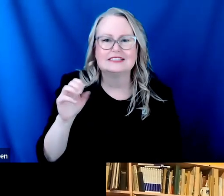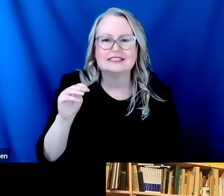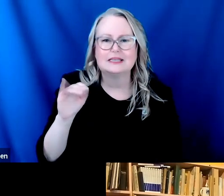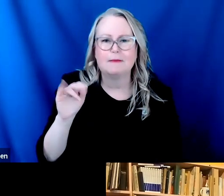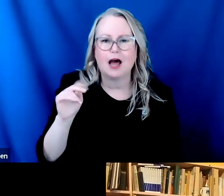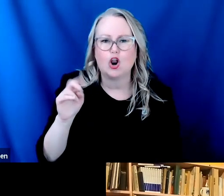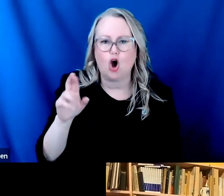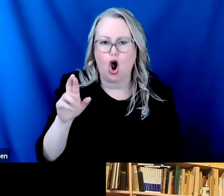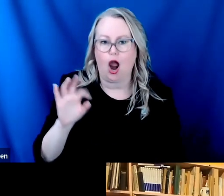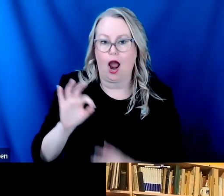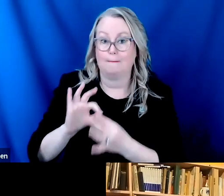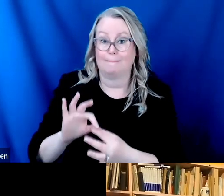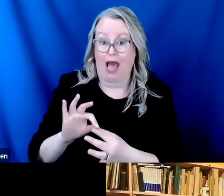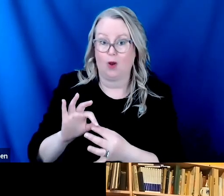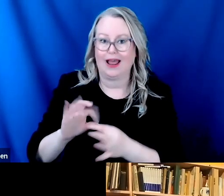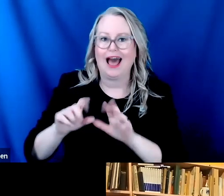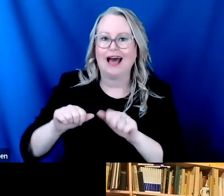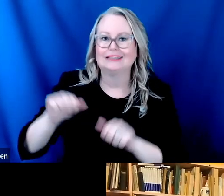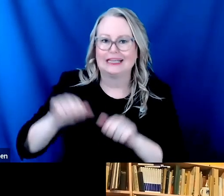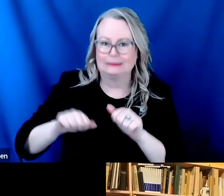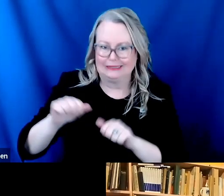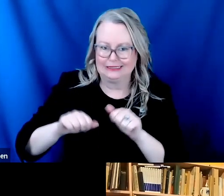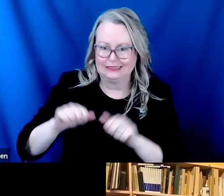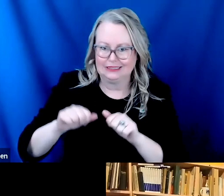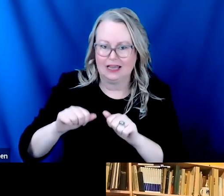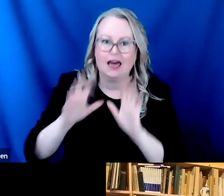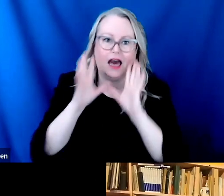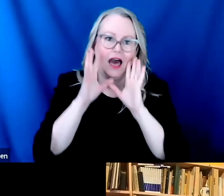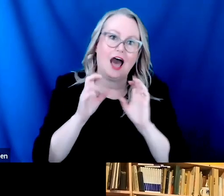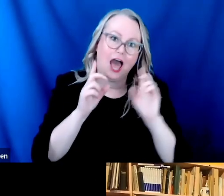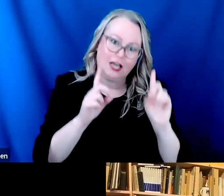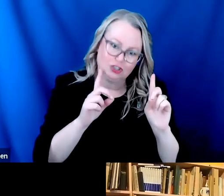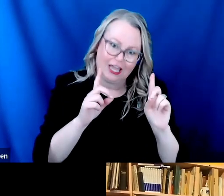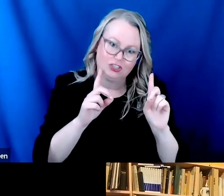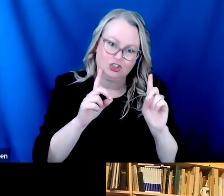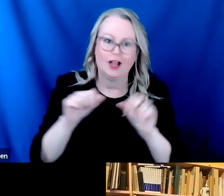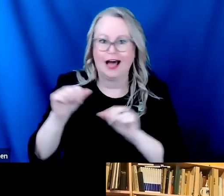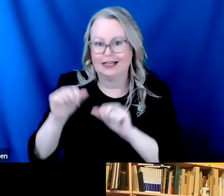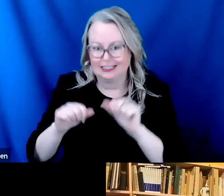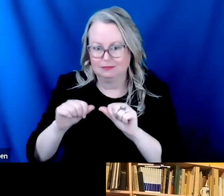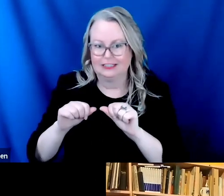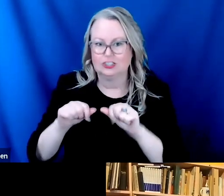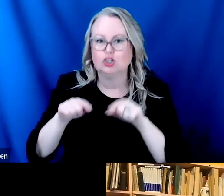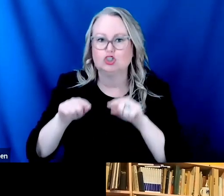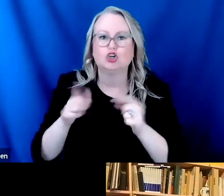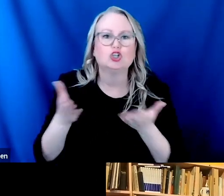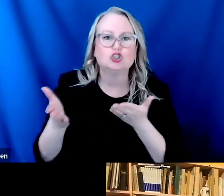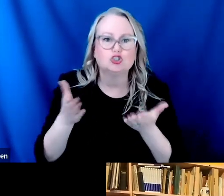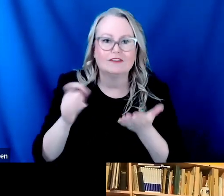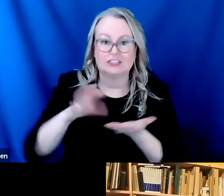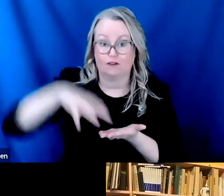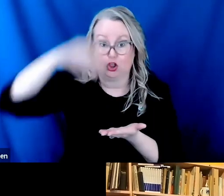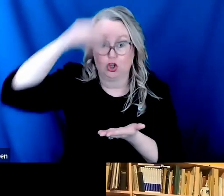assessment, educational assessment in the service of learning. Educational